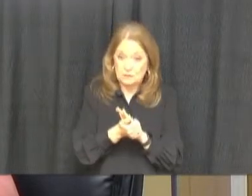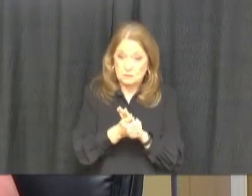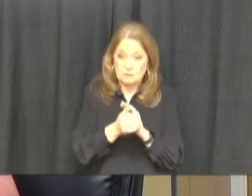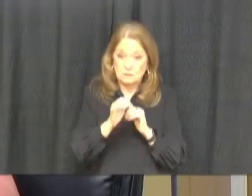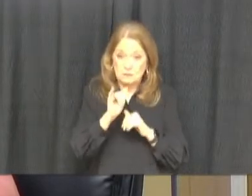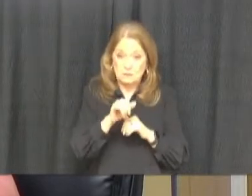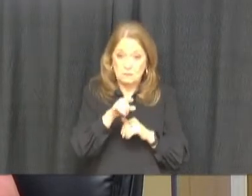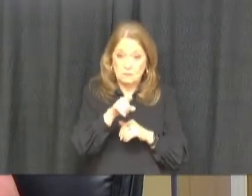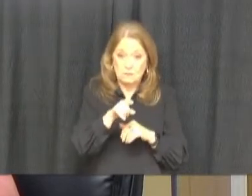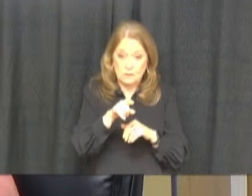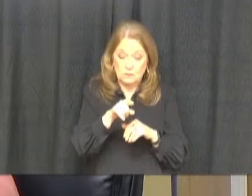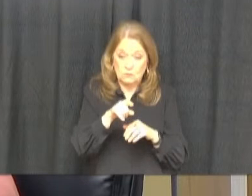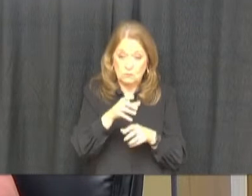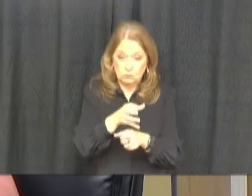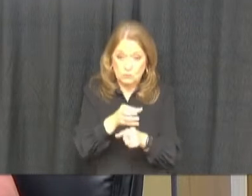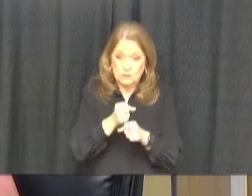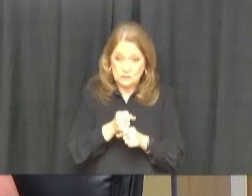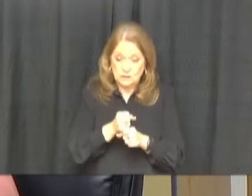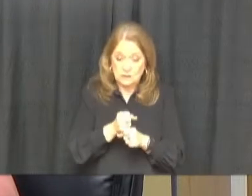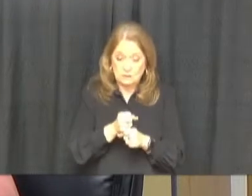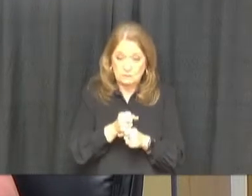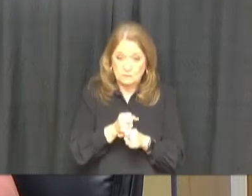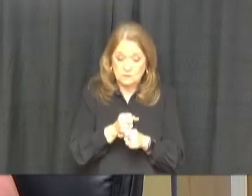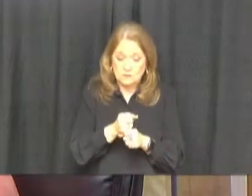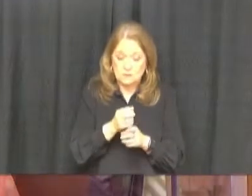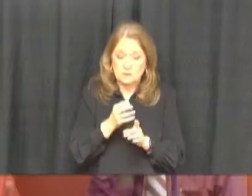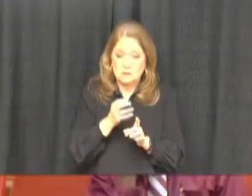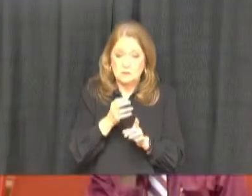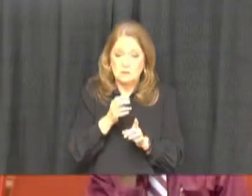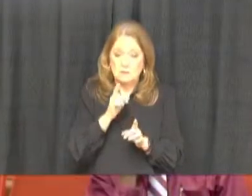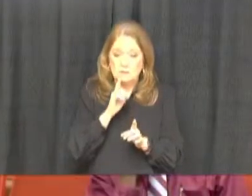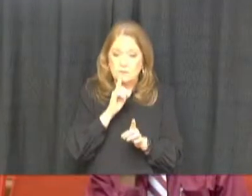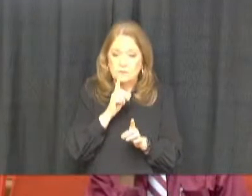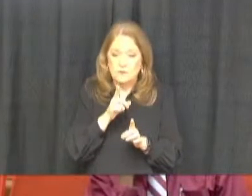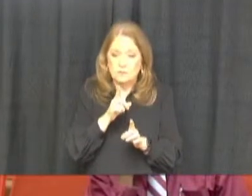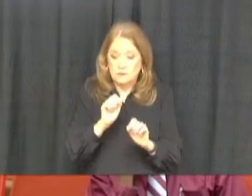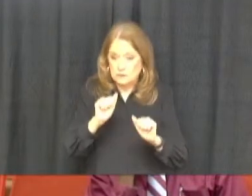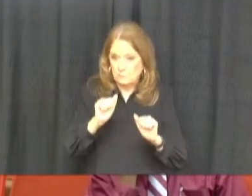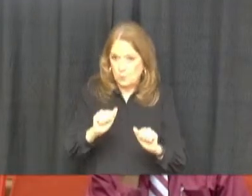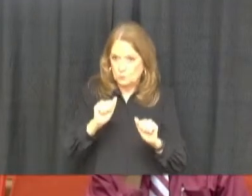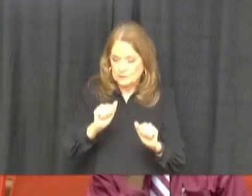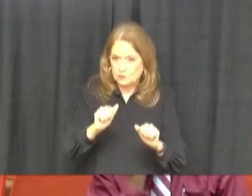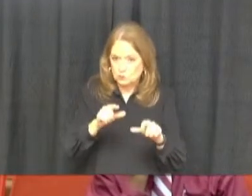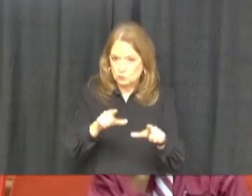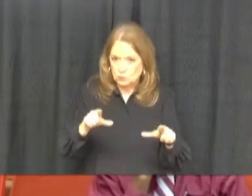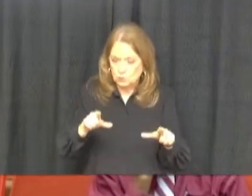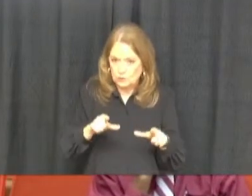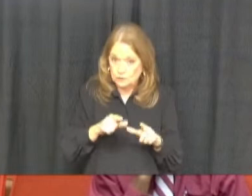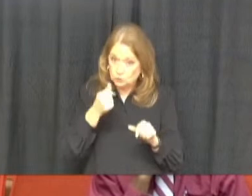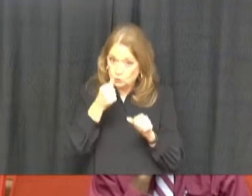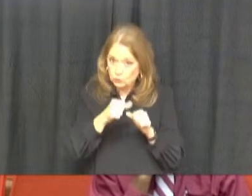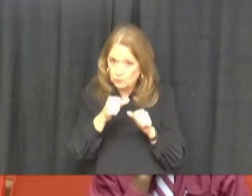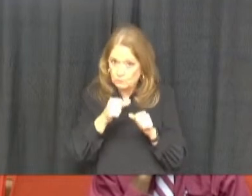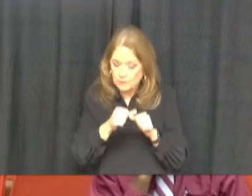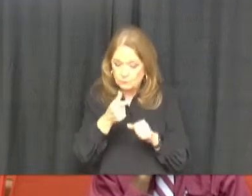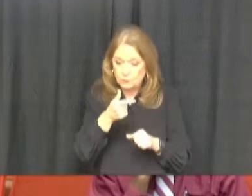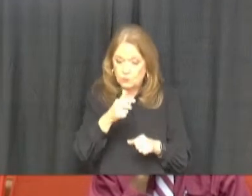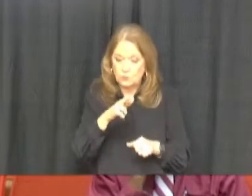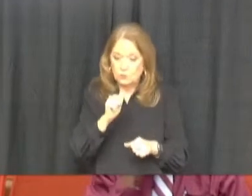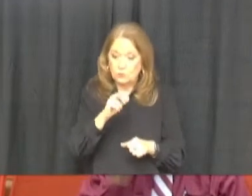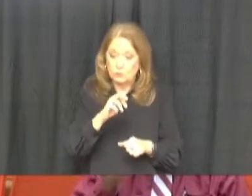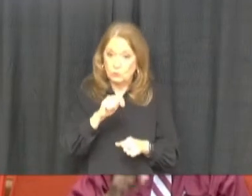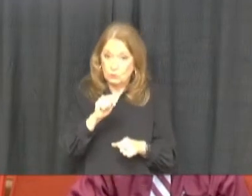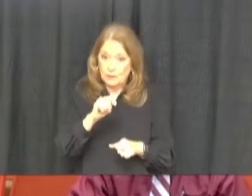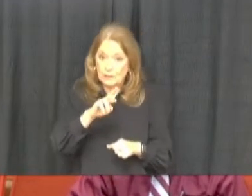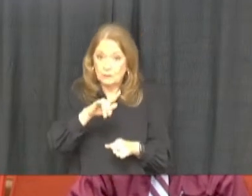into your stuff there, there is potential locations. So remember, by grant rules, we have to put it